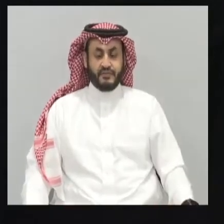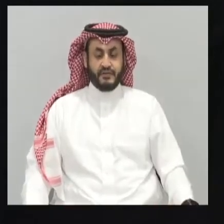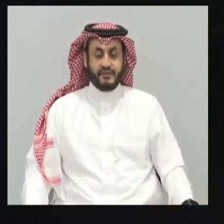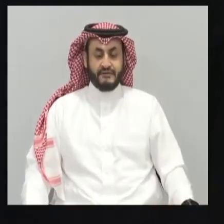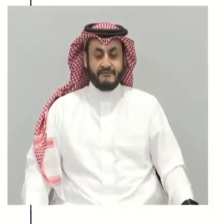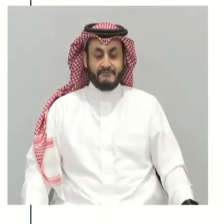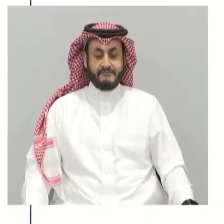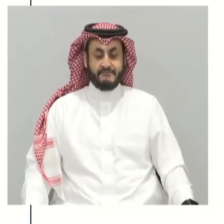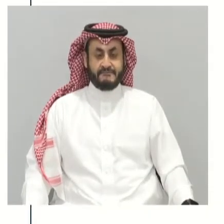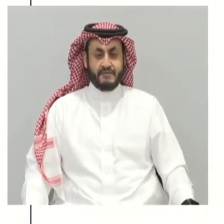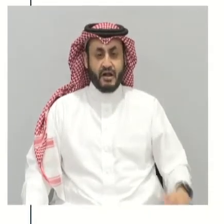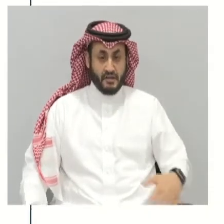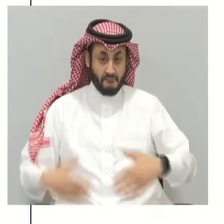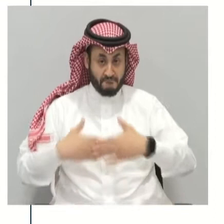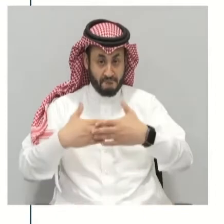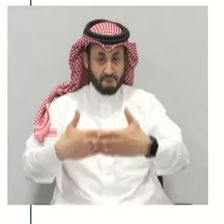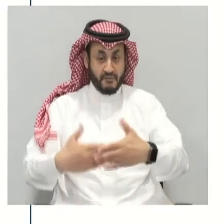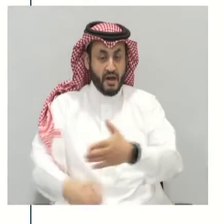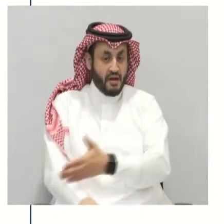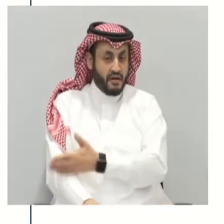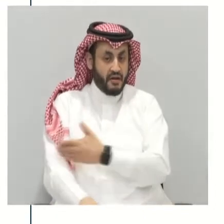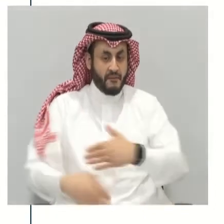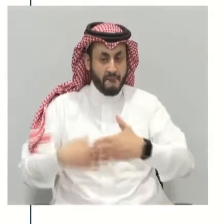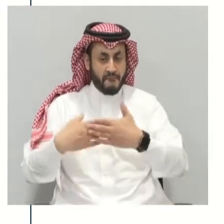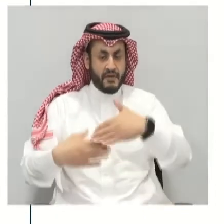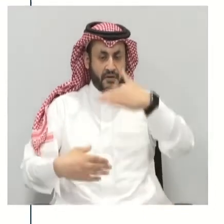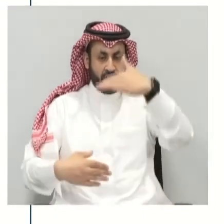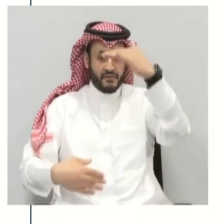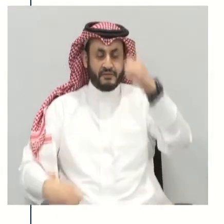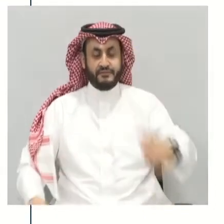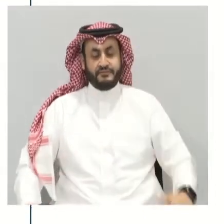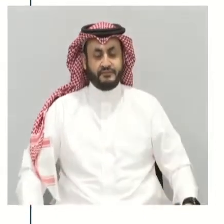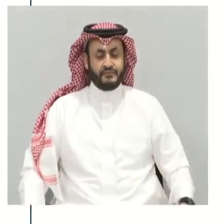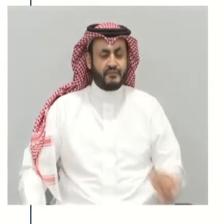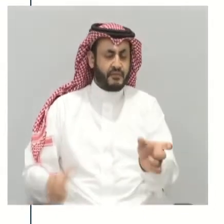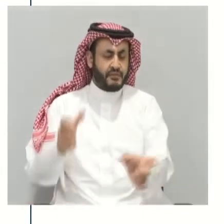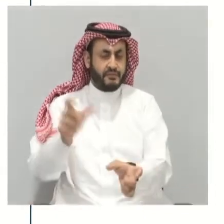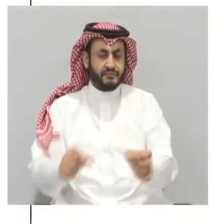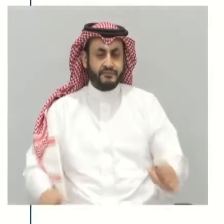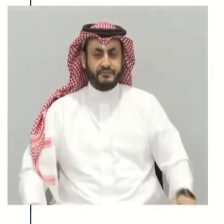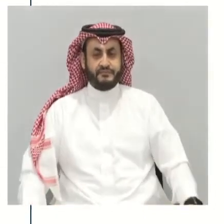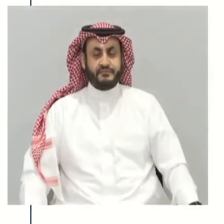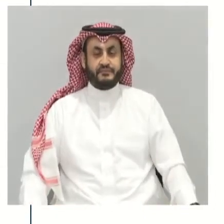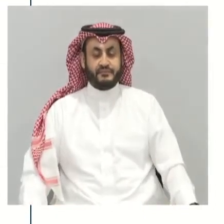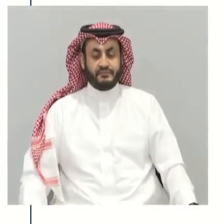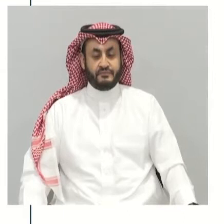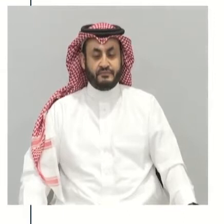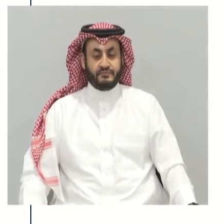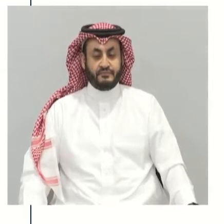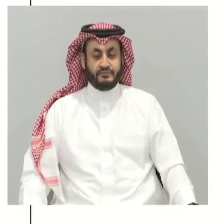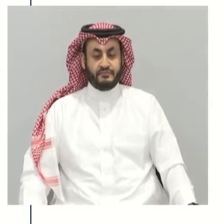about this word, encourage? Encourage. What is the meaning of the word encourage?